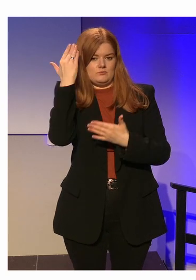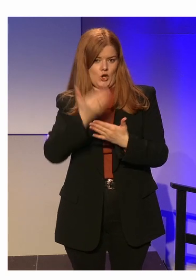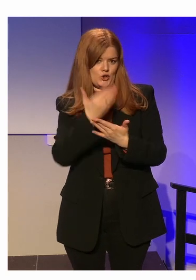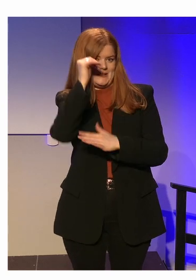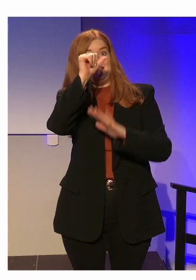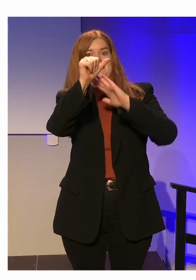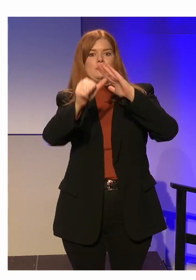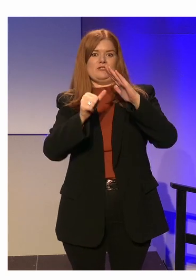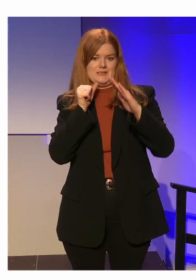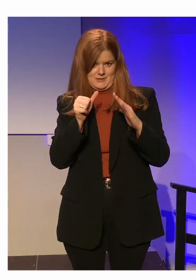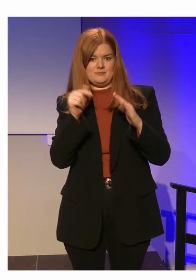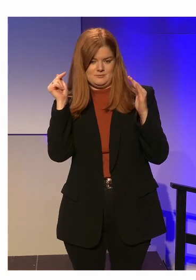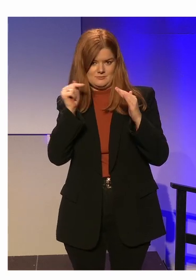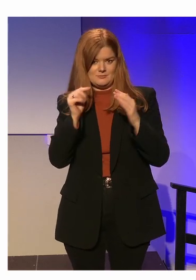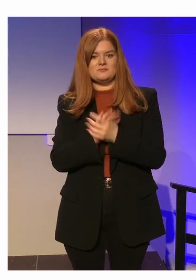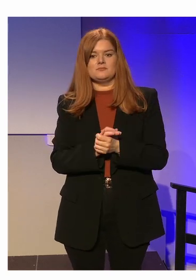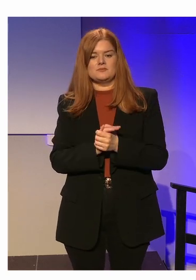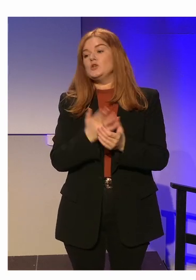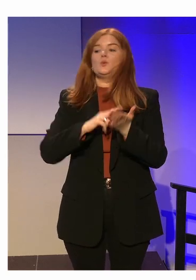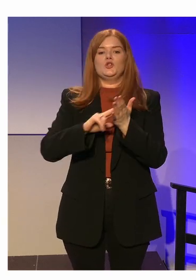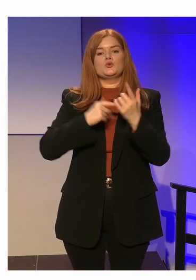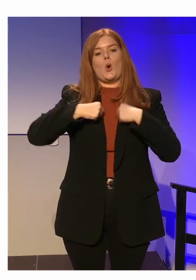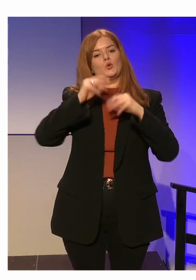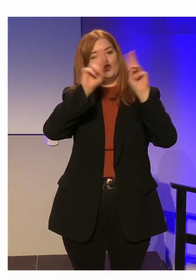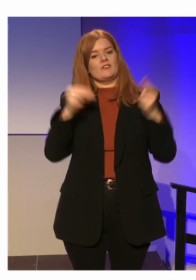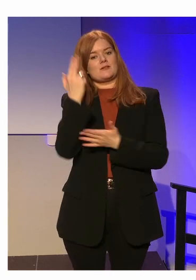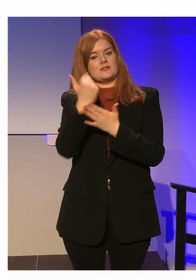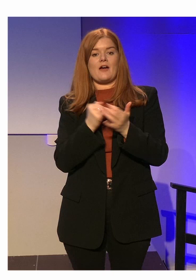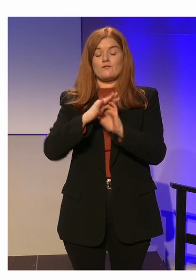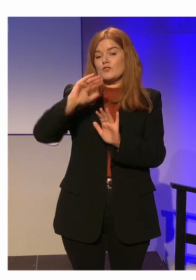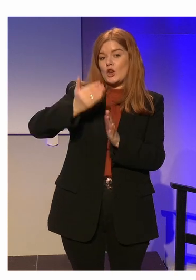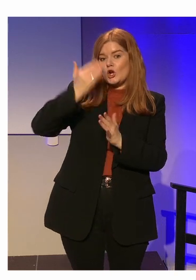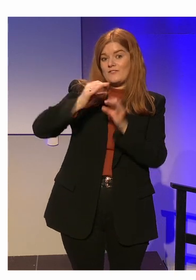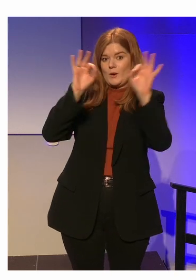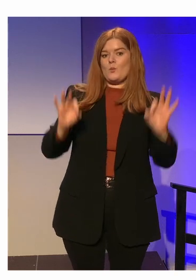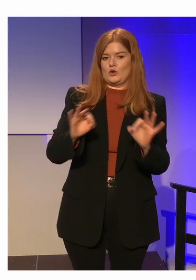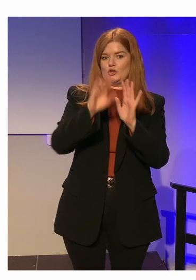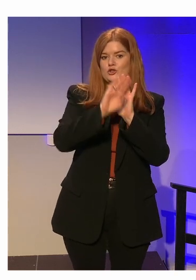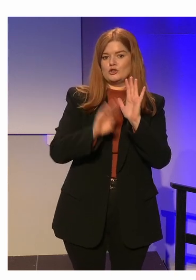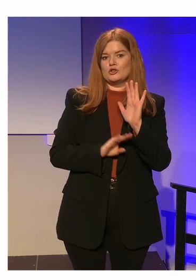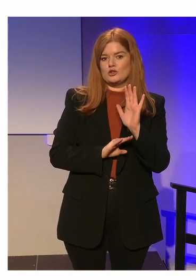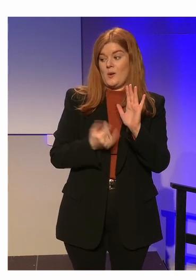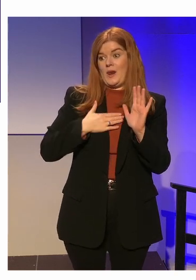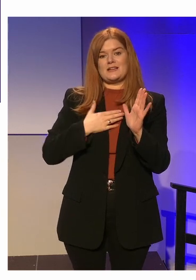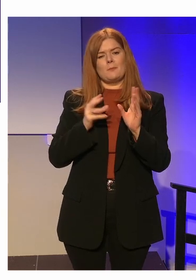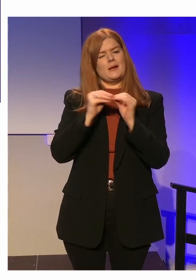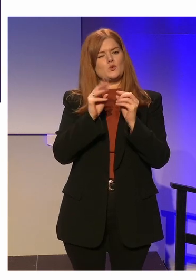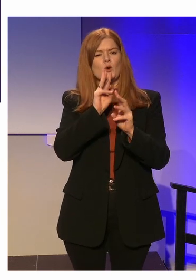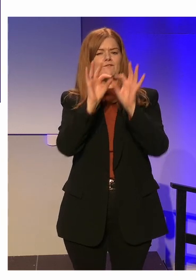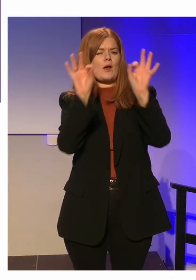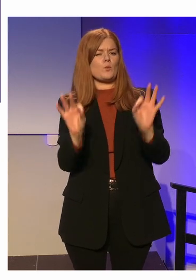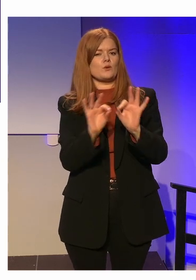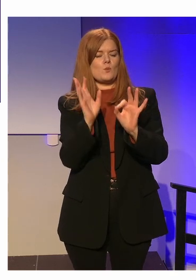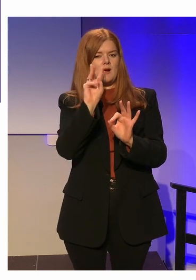learning experiences using our universal design for learning framework. And I wanted to mention the word framework